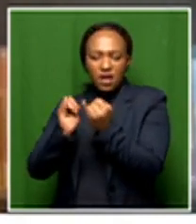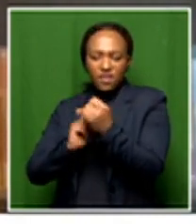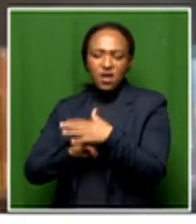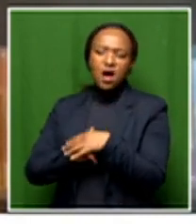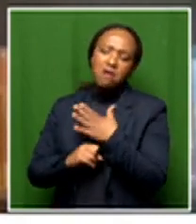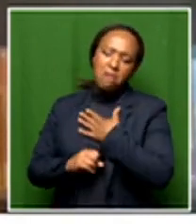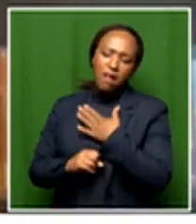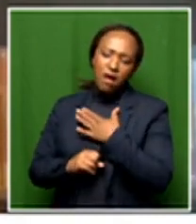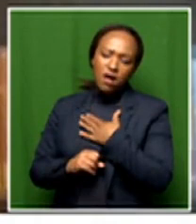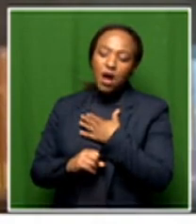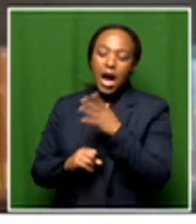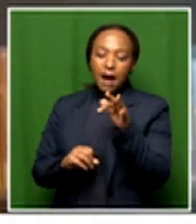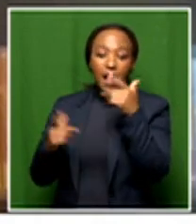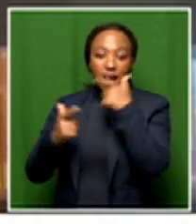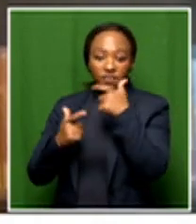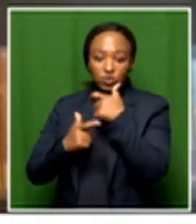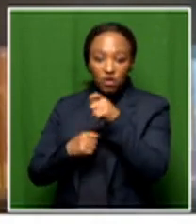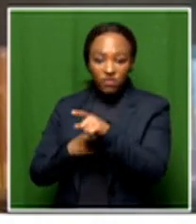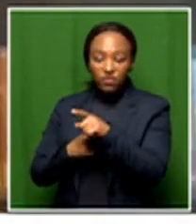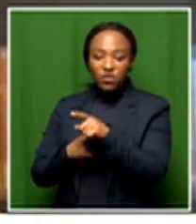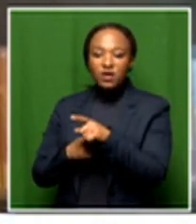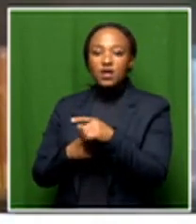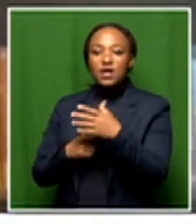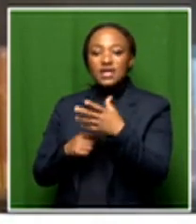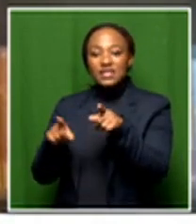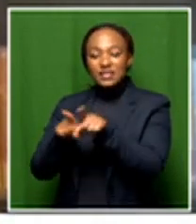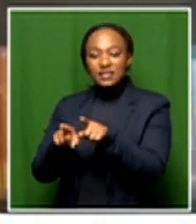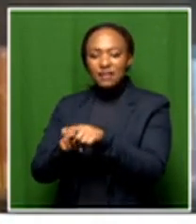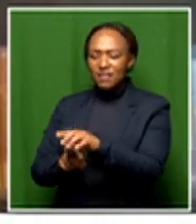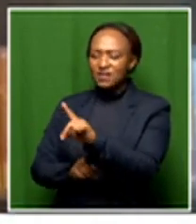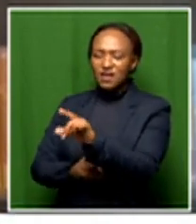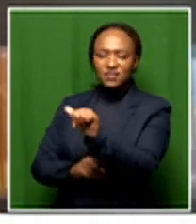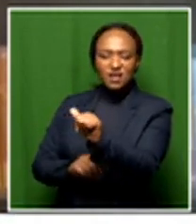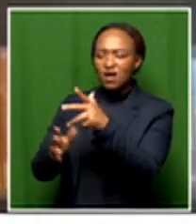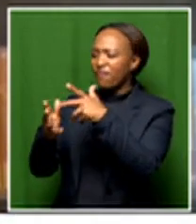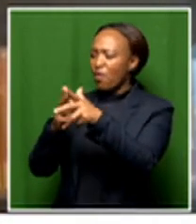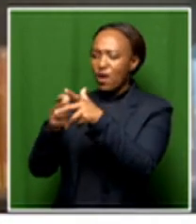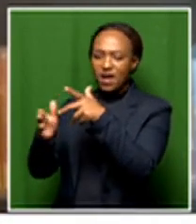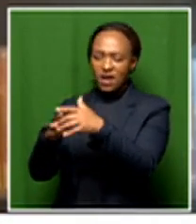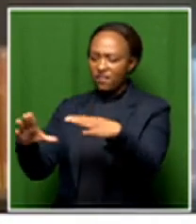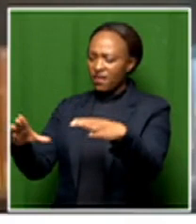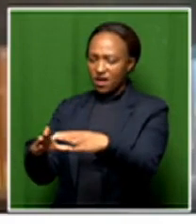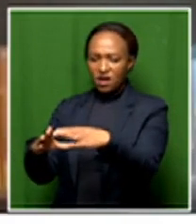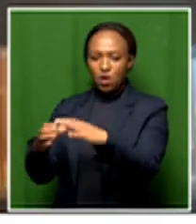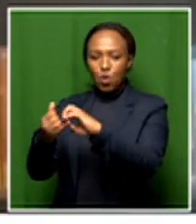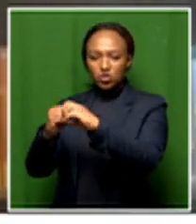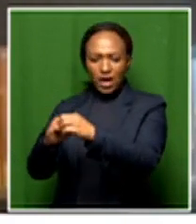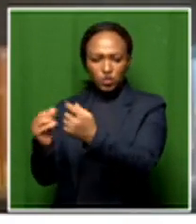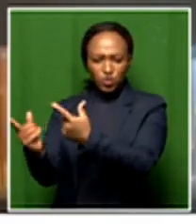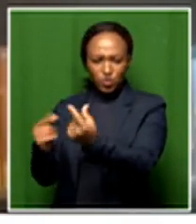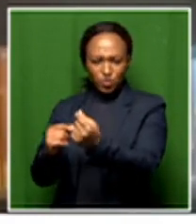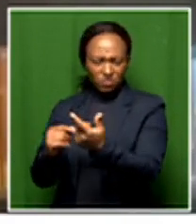I just laughed it off. I don't know who was trying to do what. The DA and whoever was trying to do that.